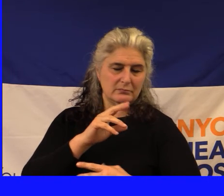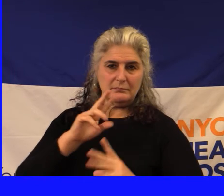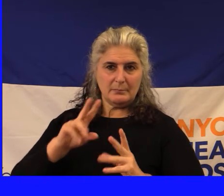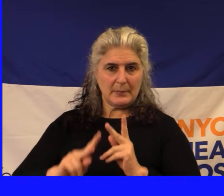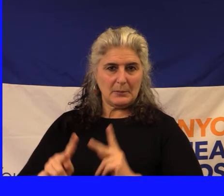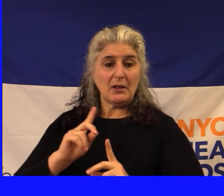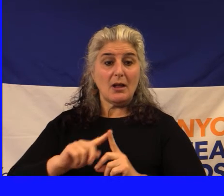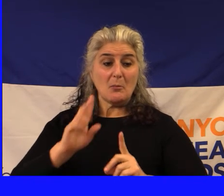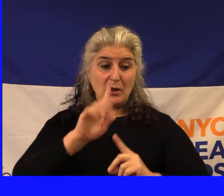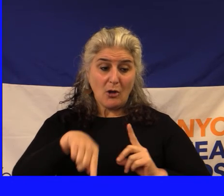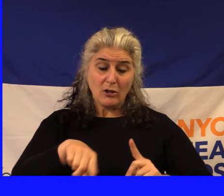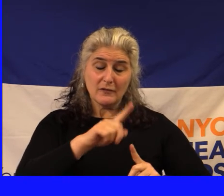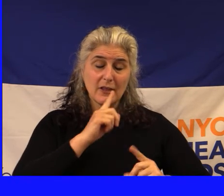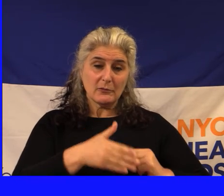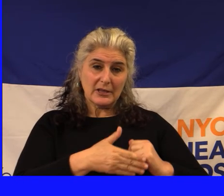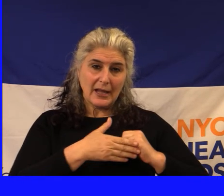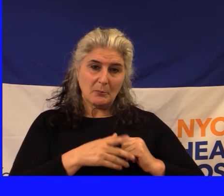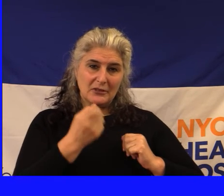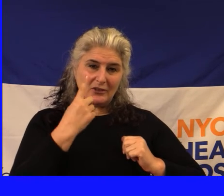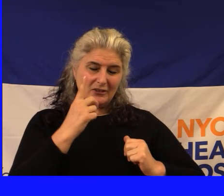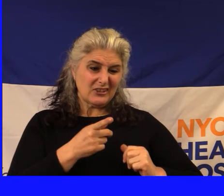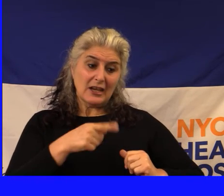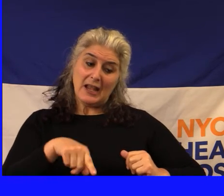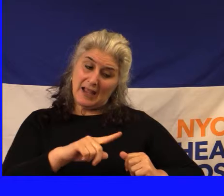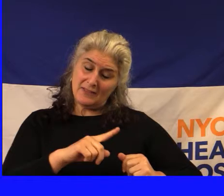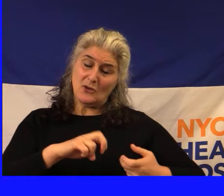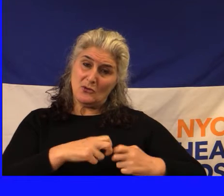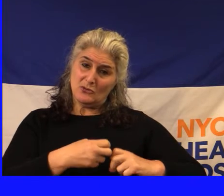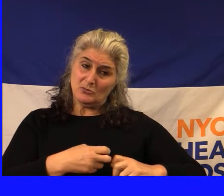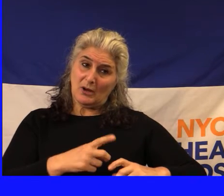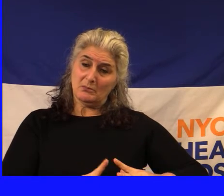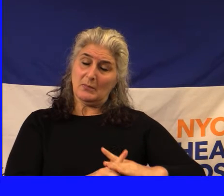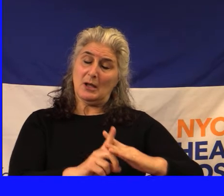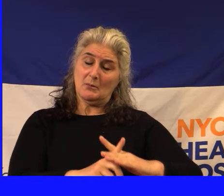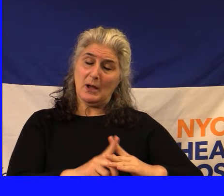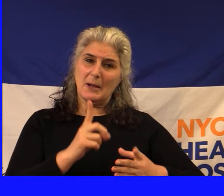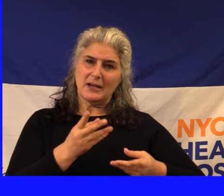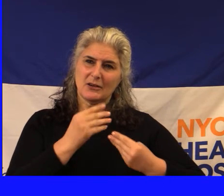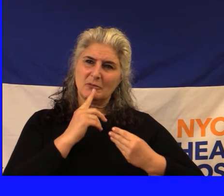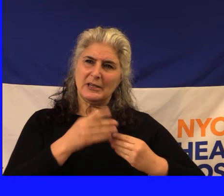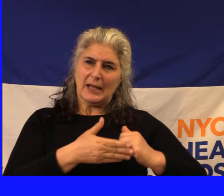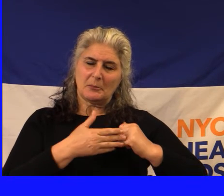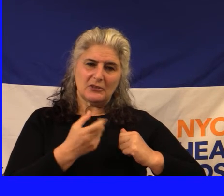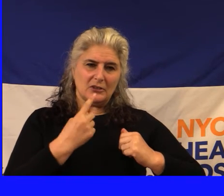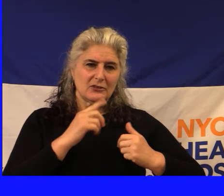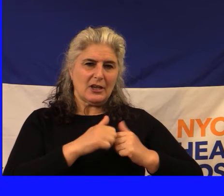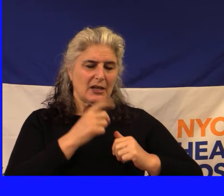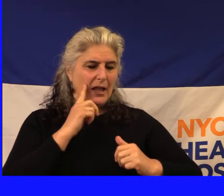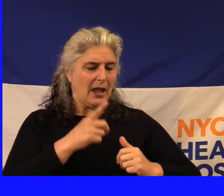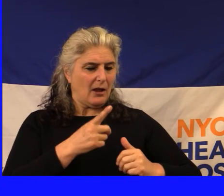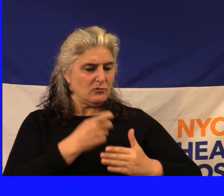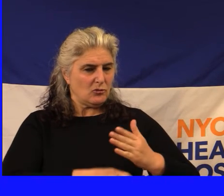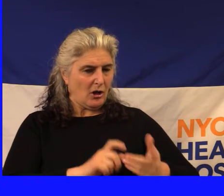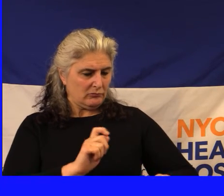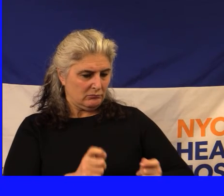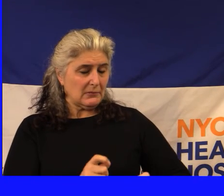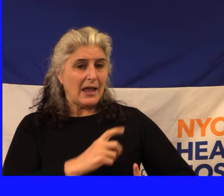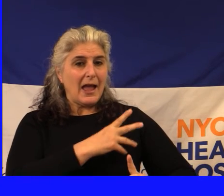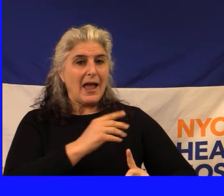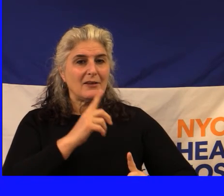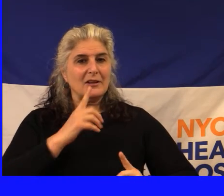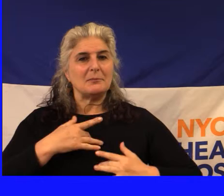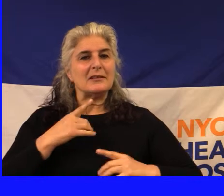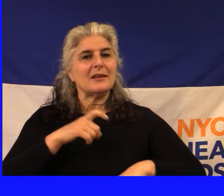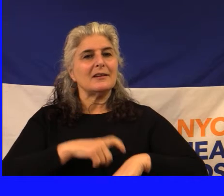and a health risk across both the ACO and everything else we do. So it's an exciting time for the ACO, and